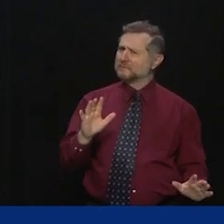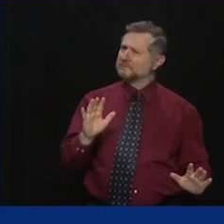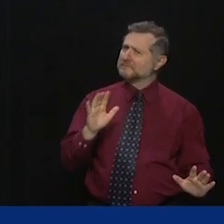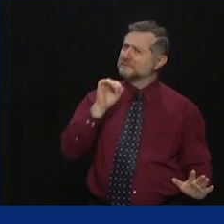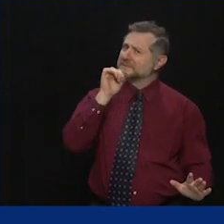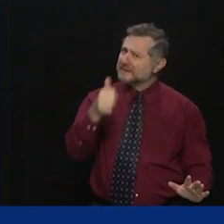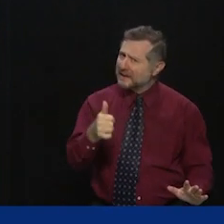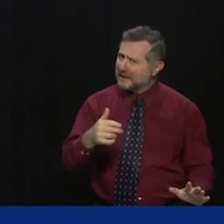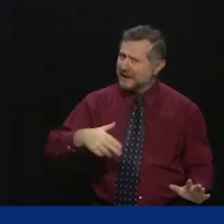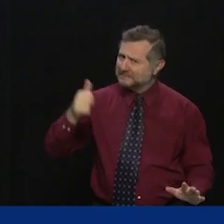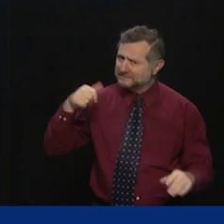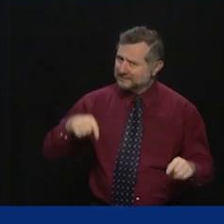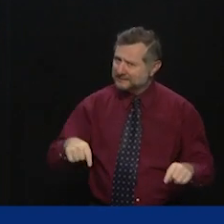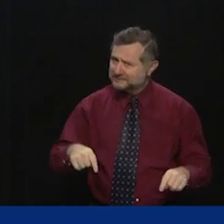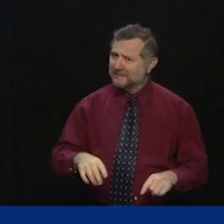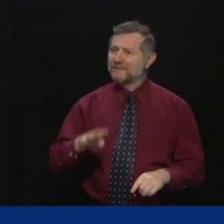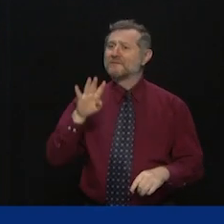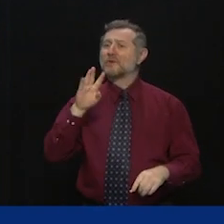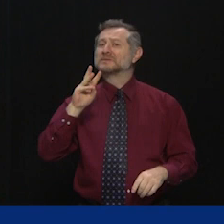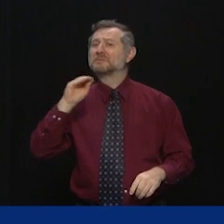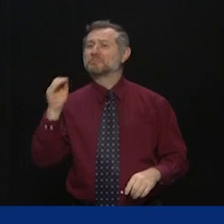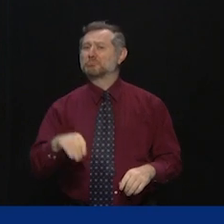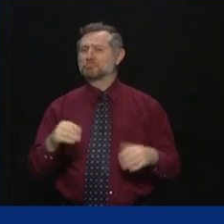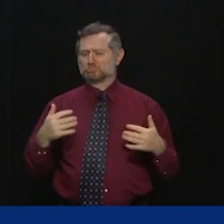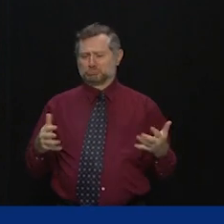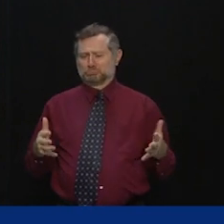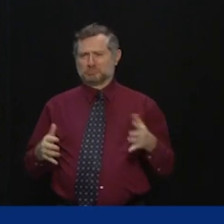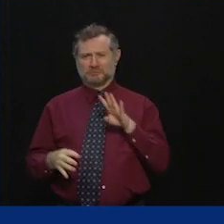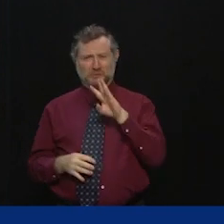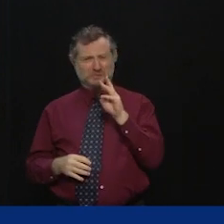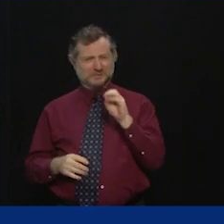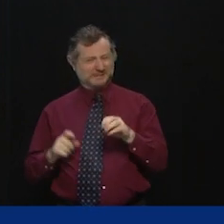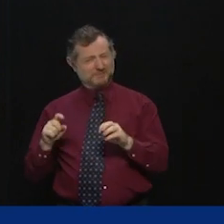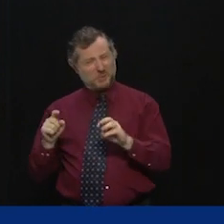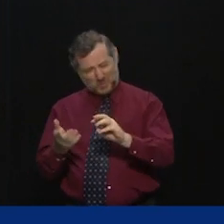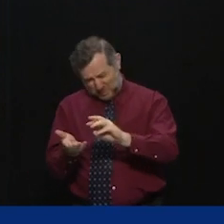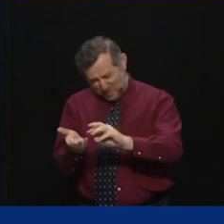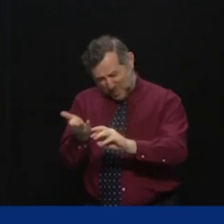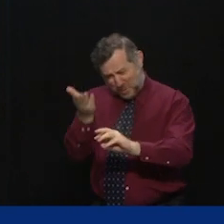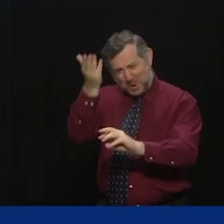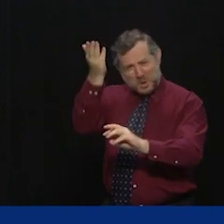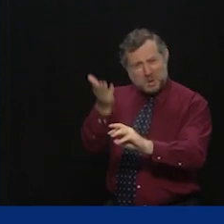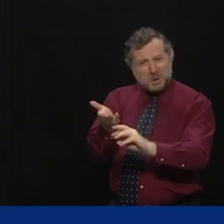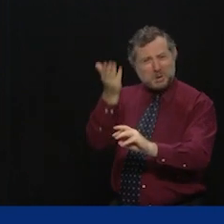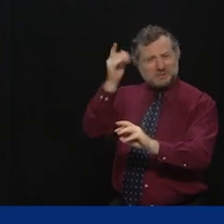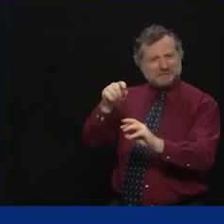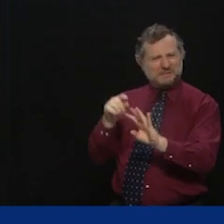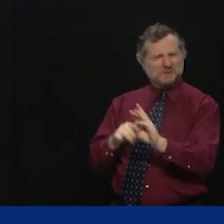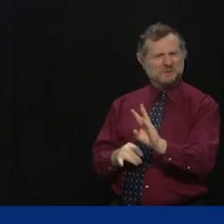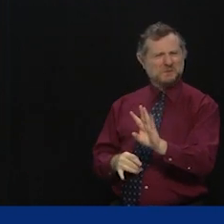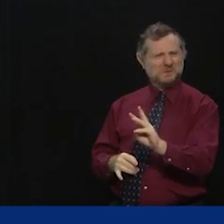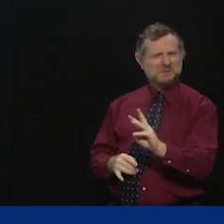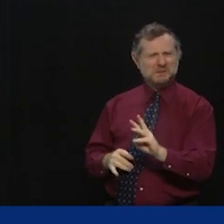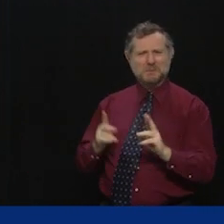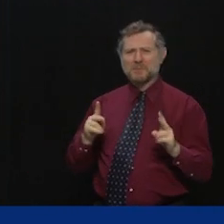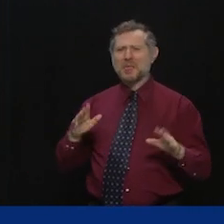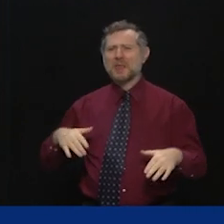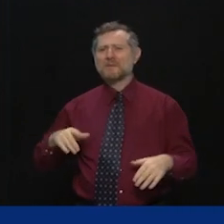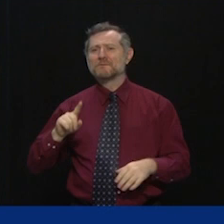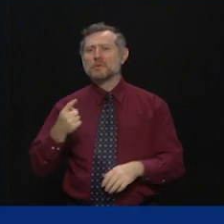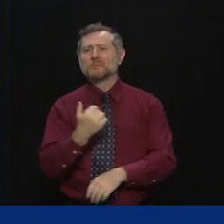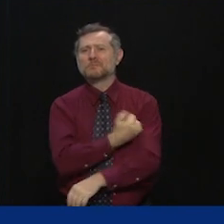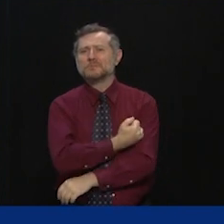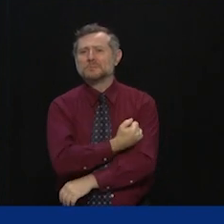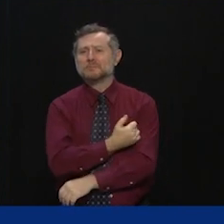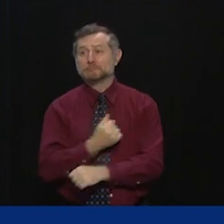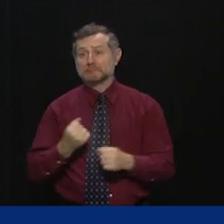zip code. So there's a lot of people in this very community where we're standing today who've not even had their first doses.